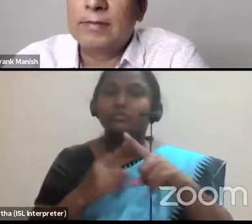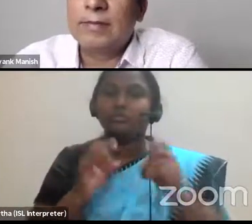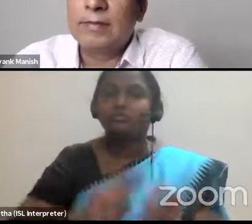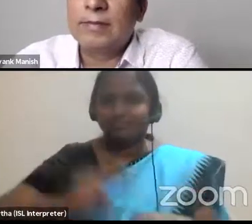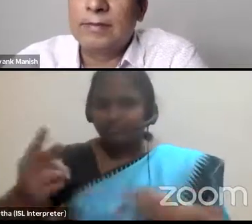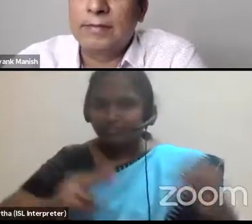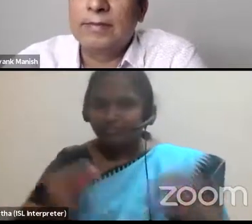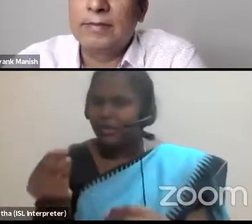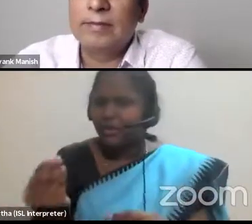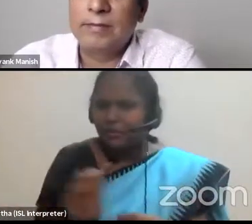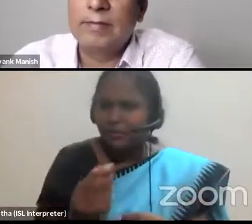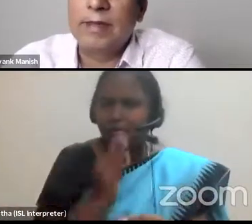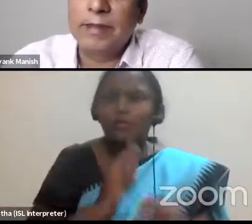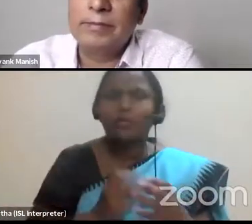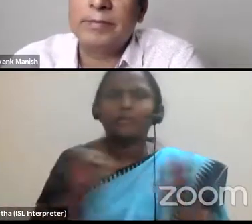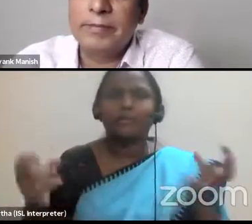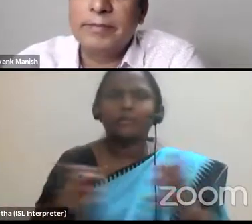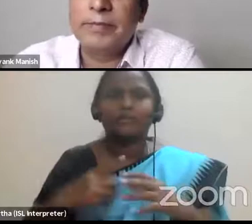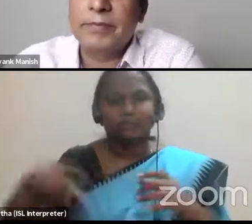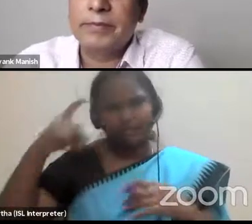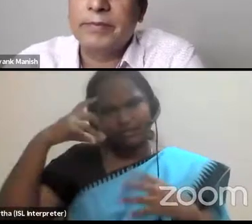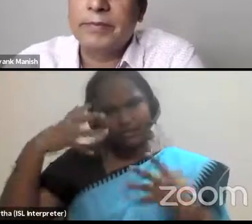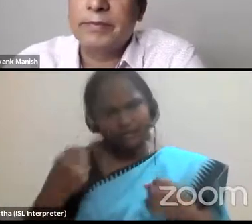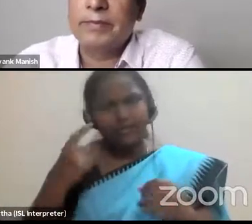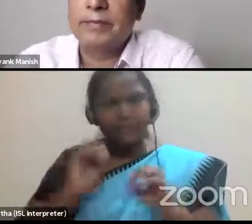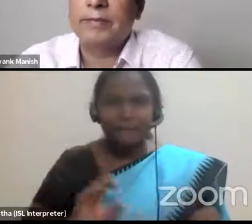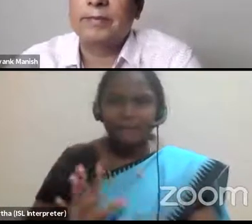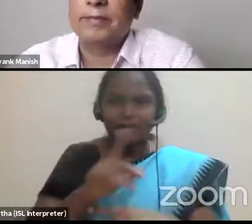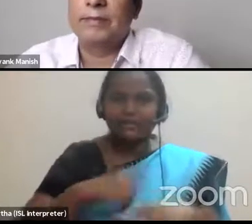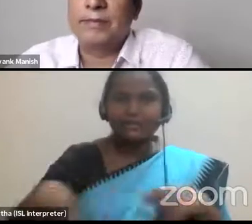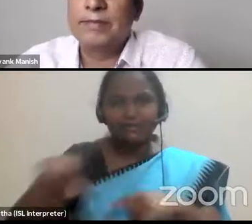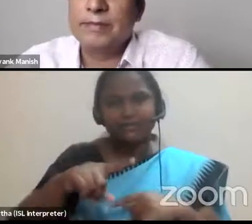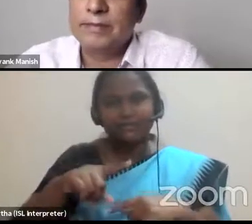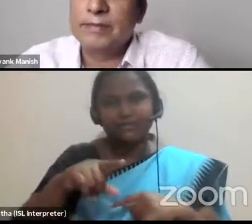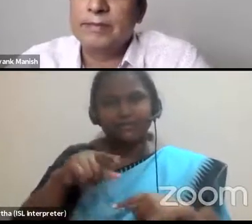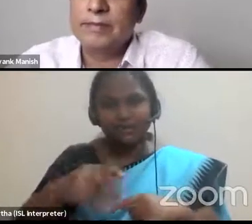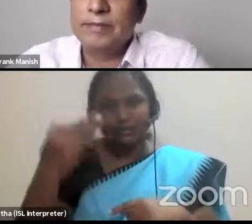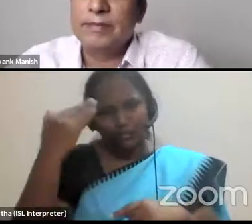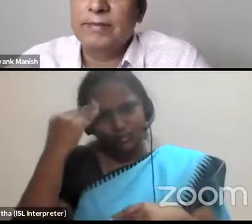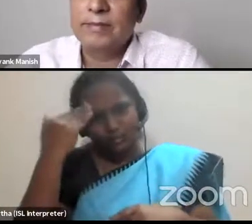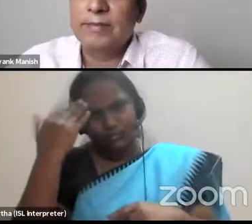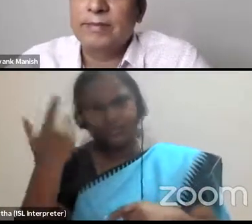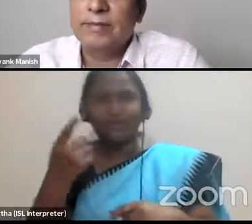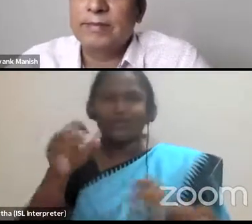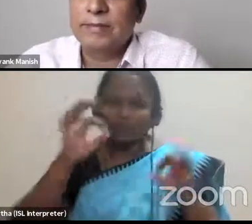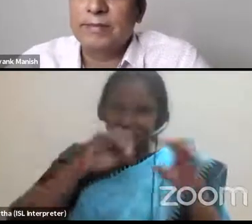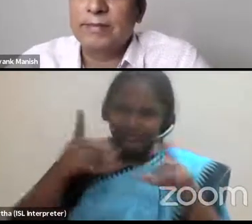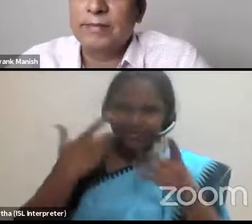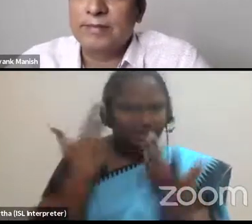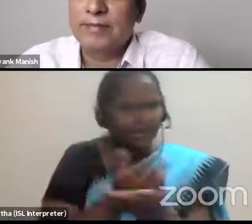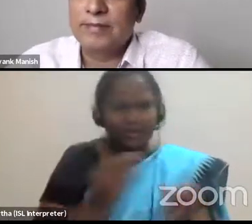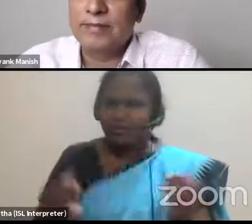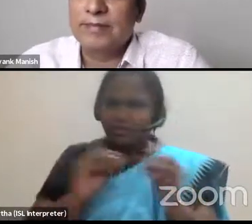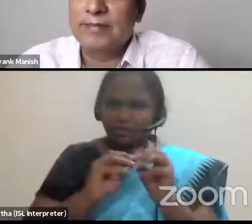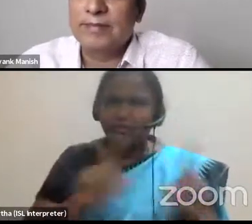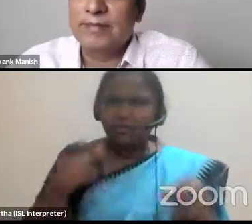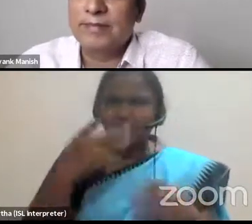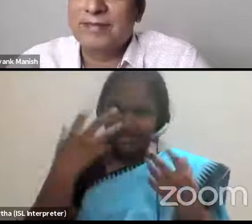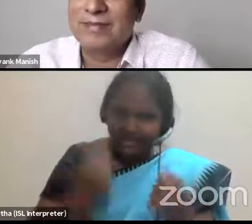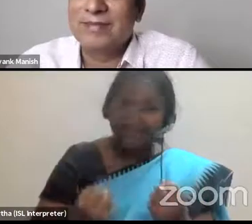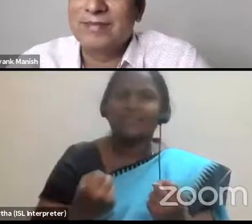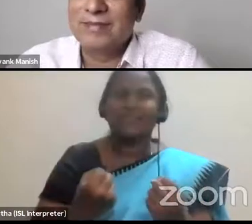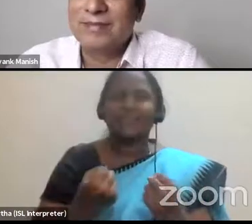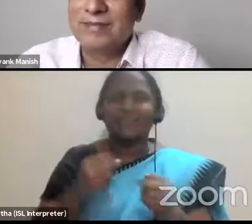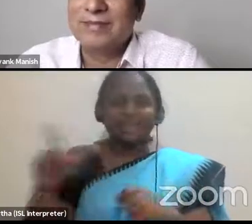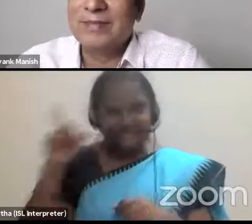transformed quite a bit, because you don't have physical presence in the in a New York Philharmonic anymore. You actually have to listen